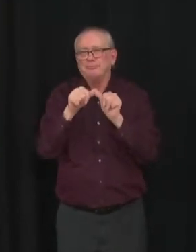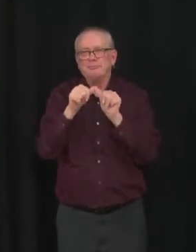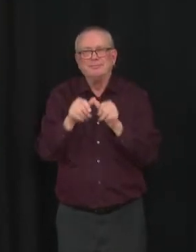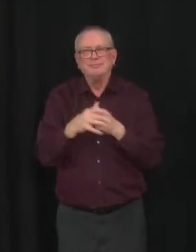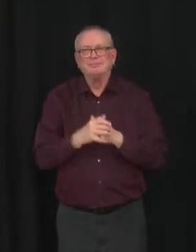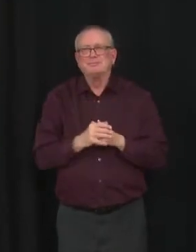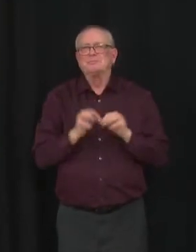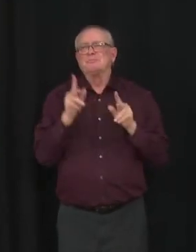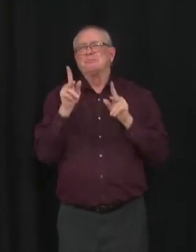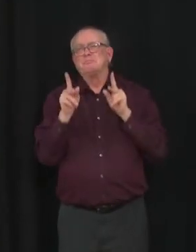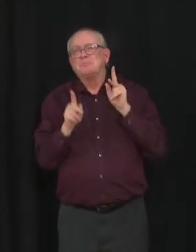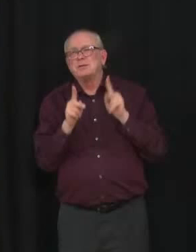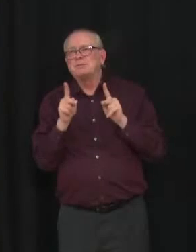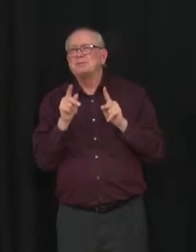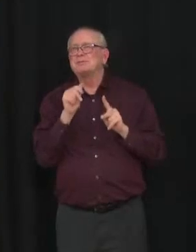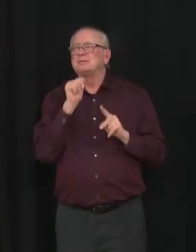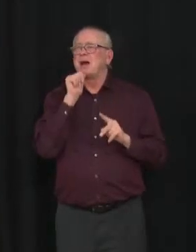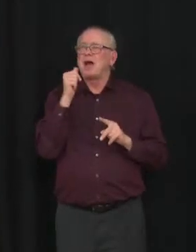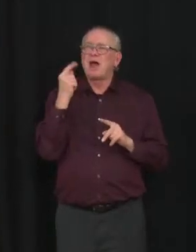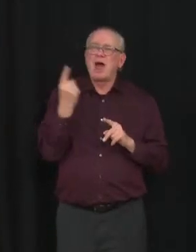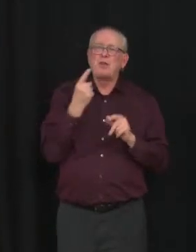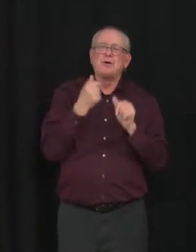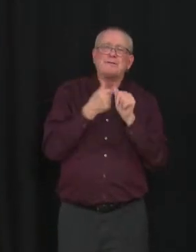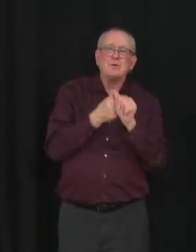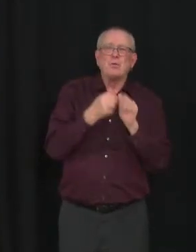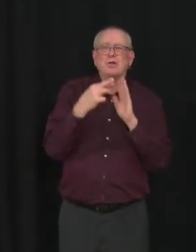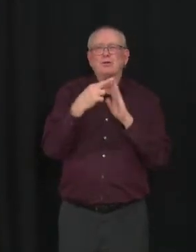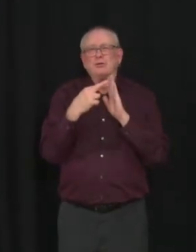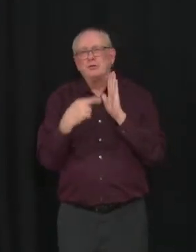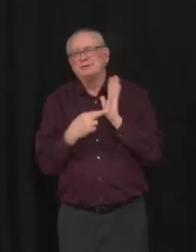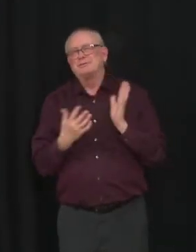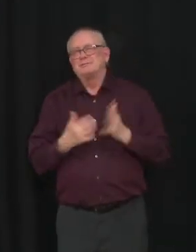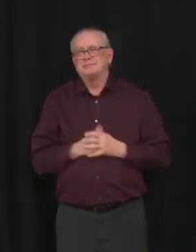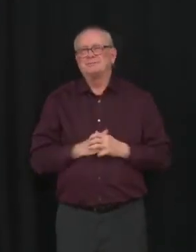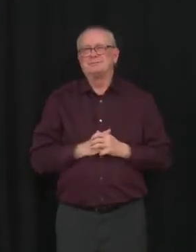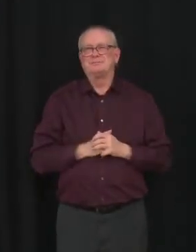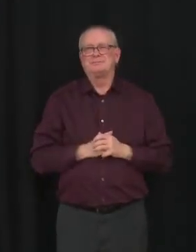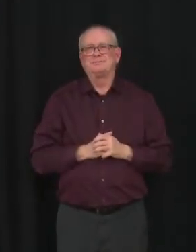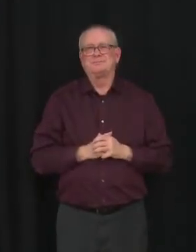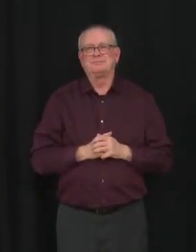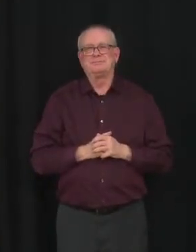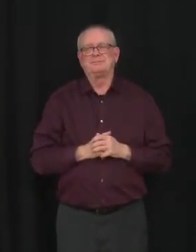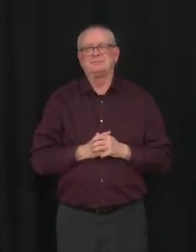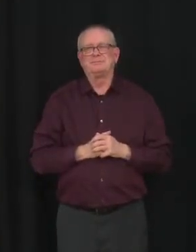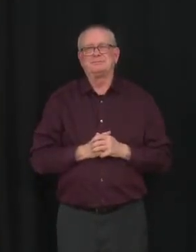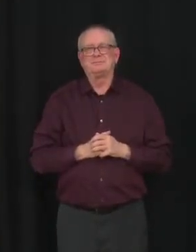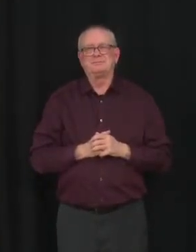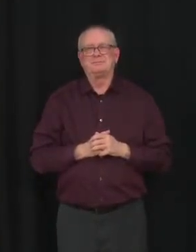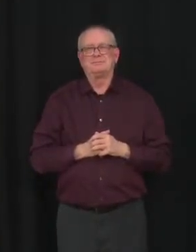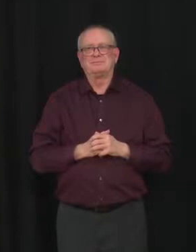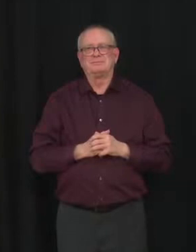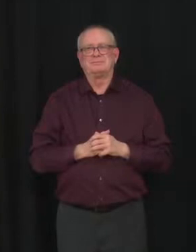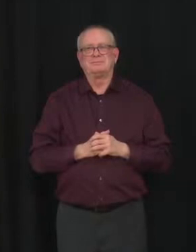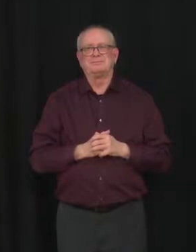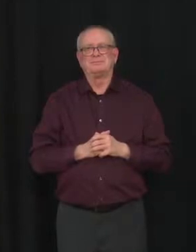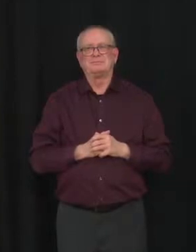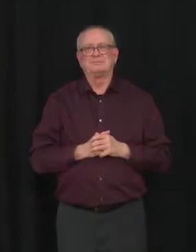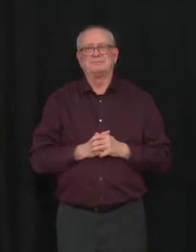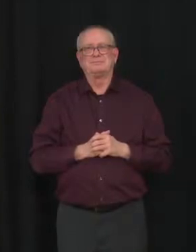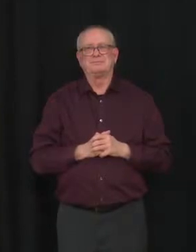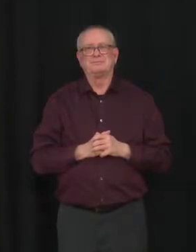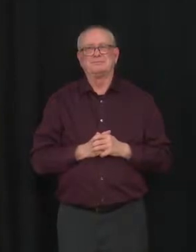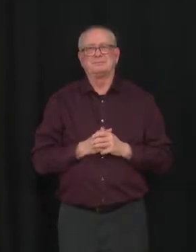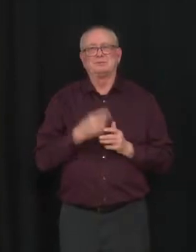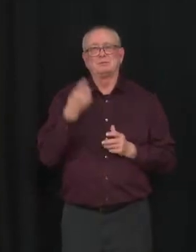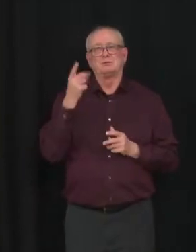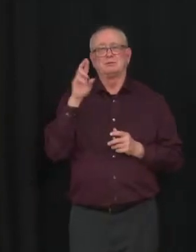there's greater chances for viral transmission. I would note, as Dr. Hinshaw has informed me, that when